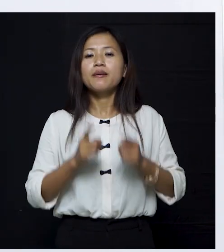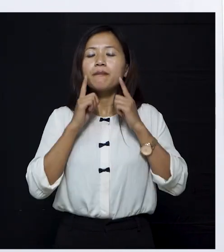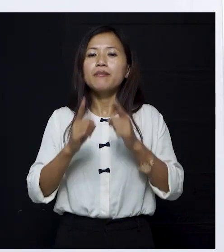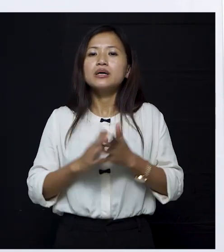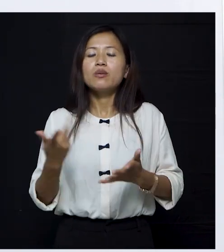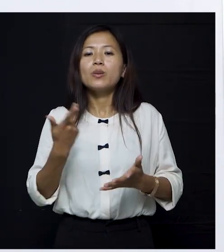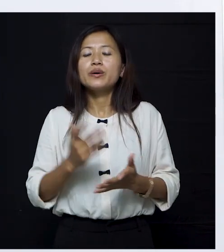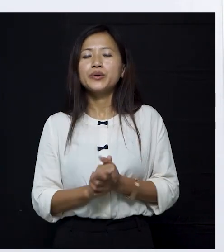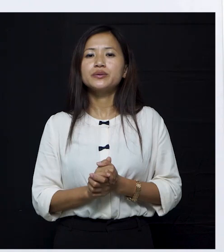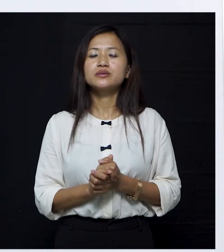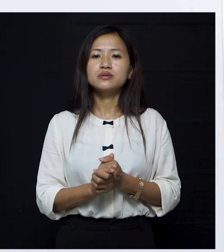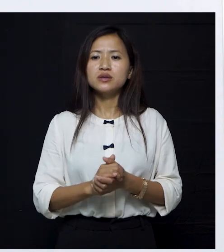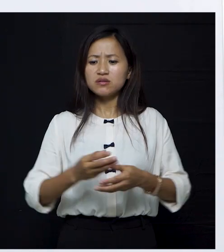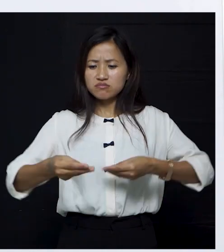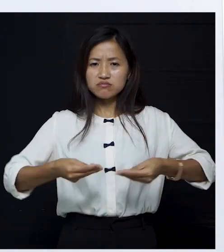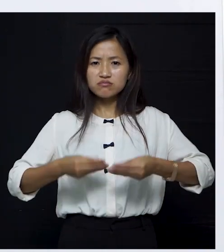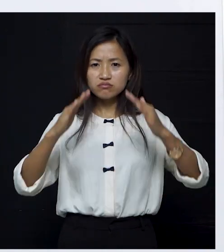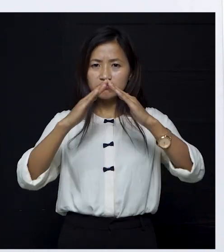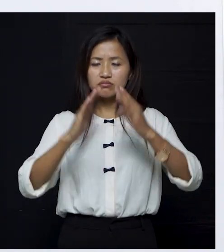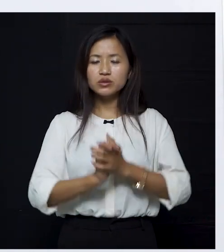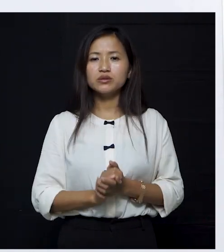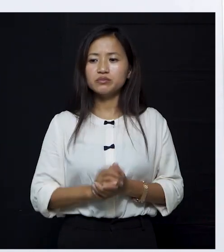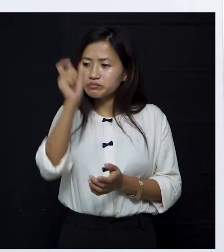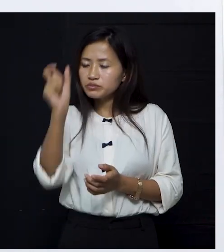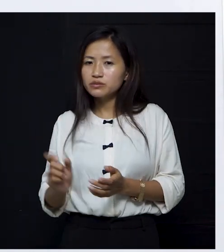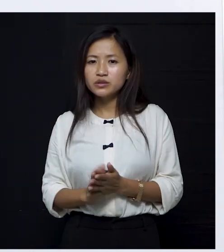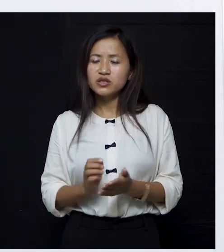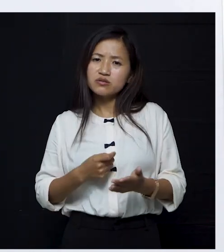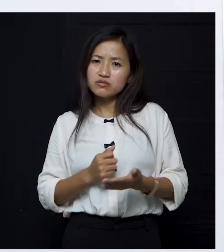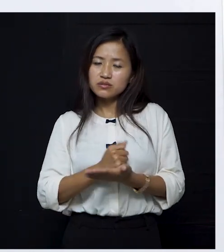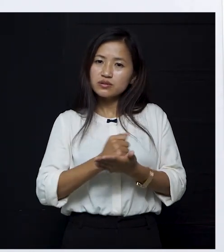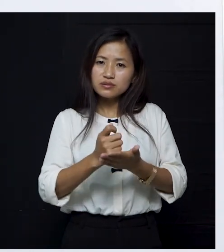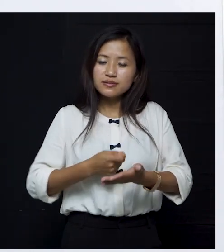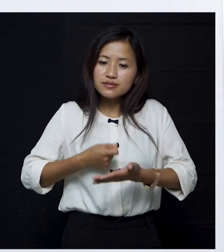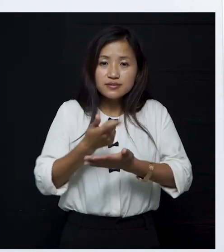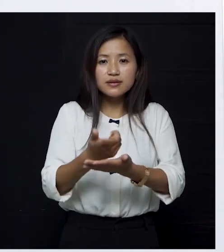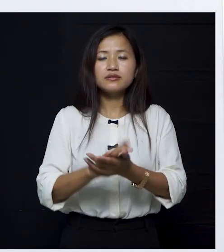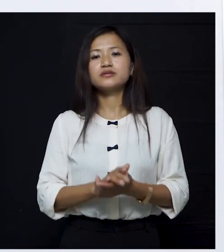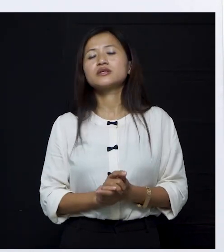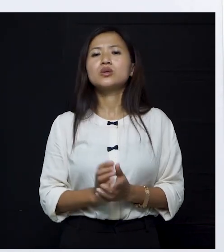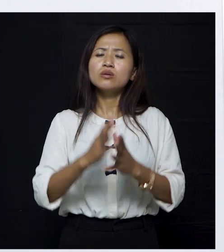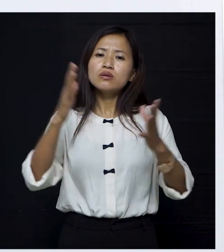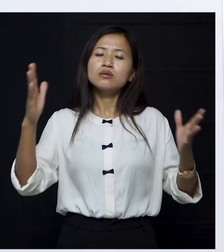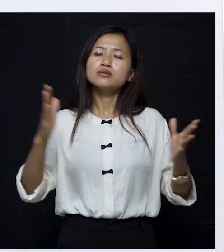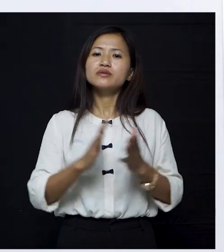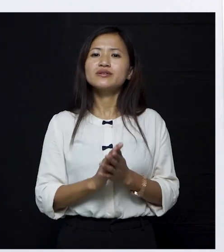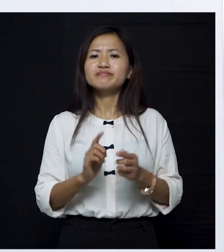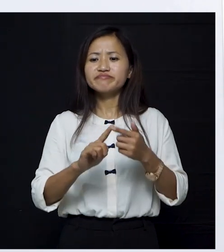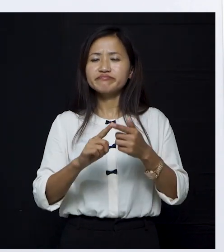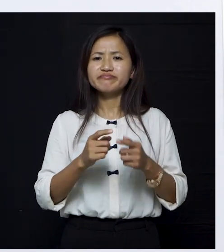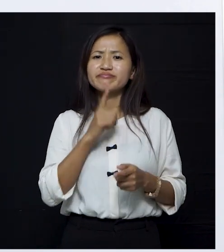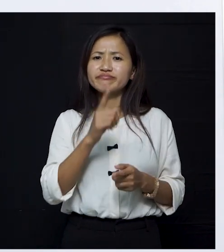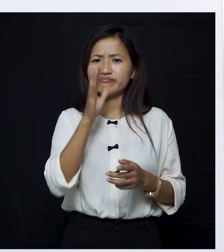is the shopkeepers, they again try to sell it at a higher price, giving lots of excuses, isn't it? So that is